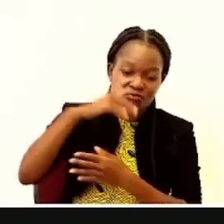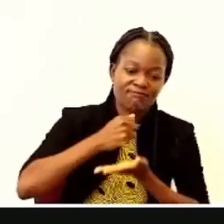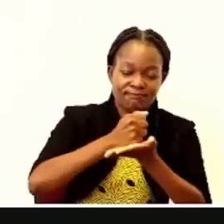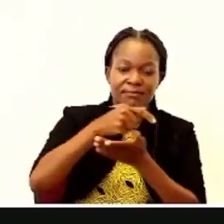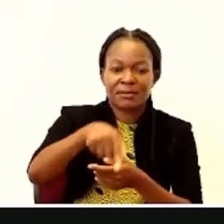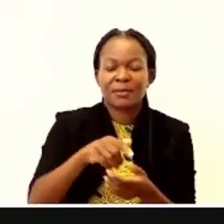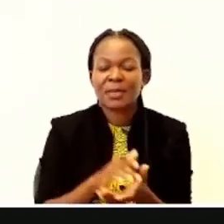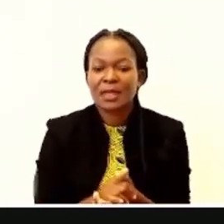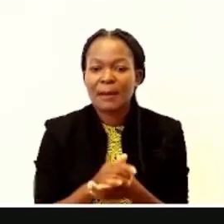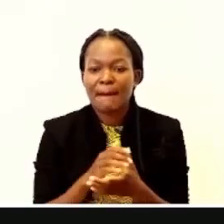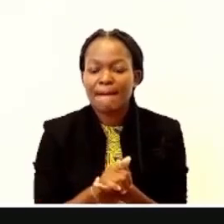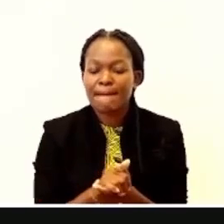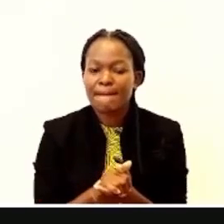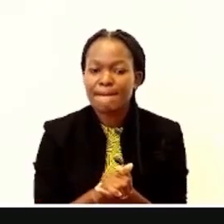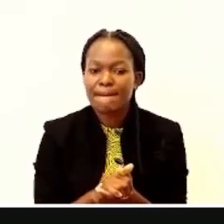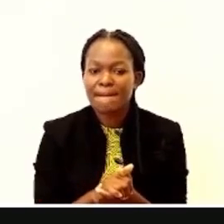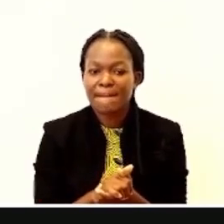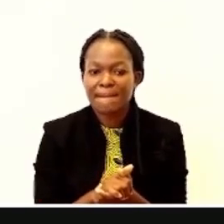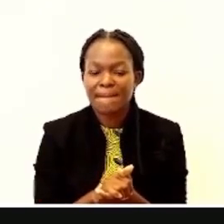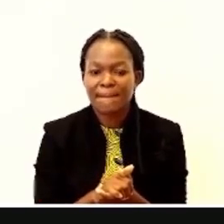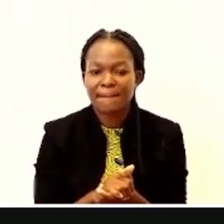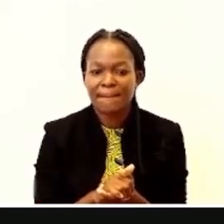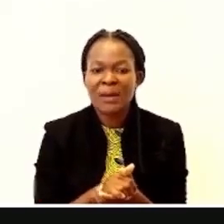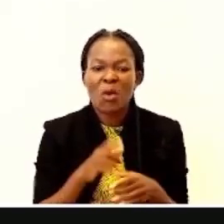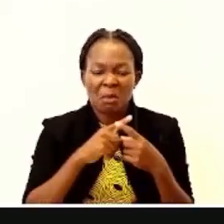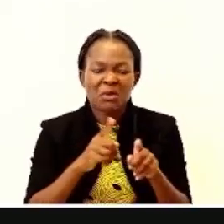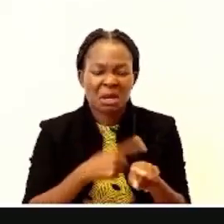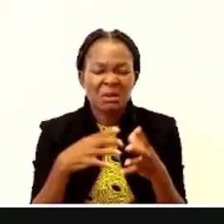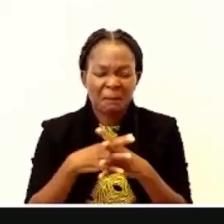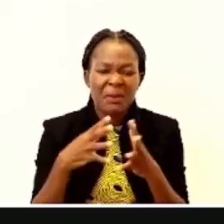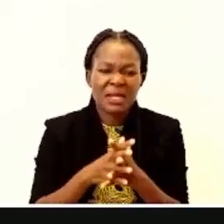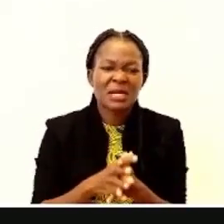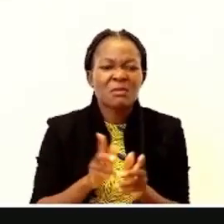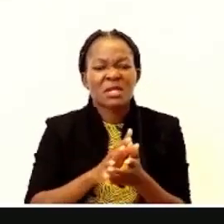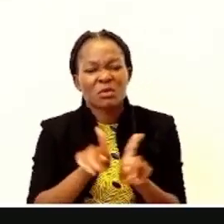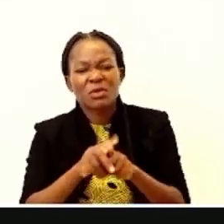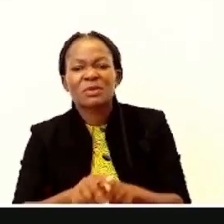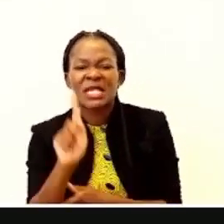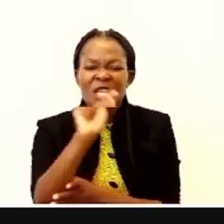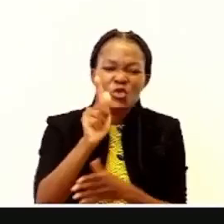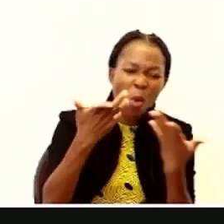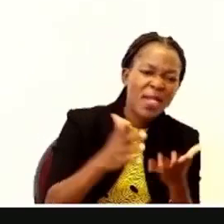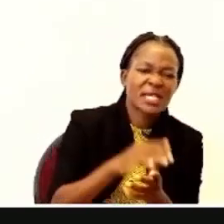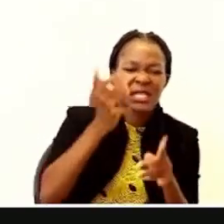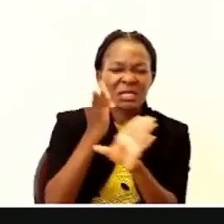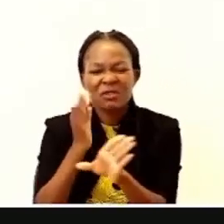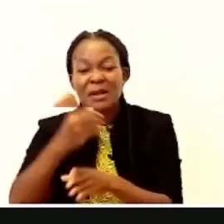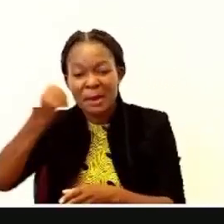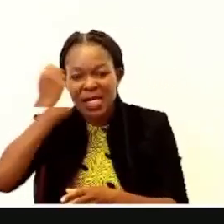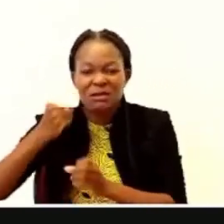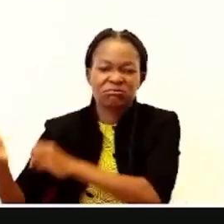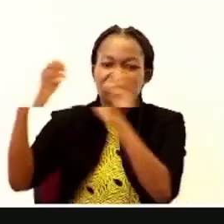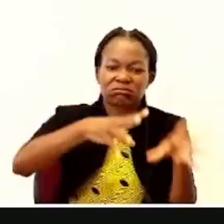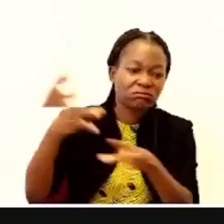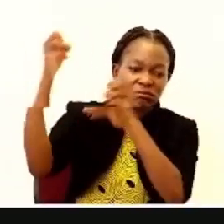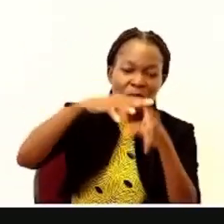export, but also a dumping ground for the practices and technologies no longer wanted elsewhere. I'll